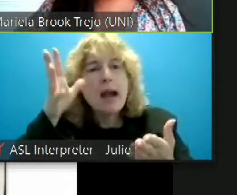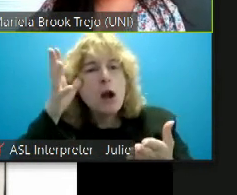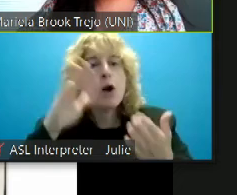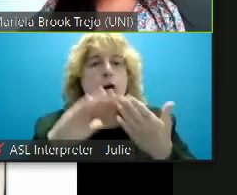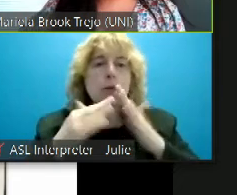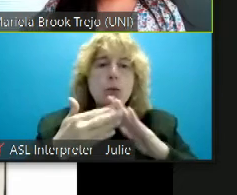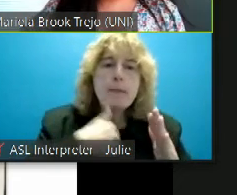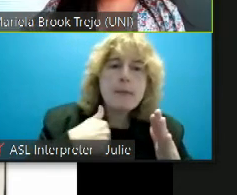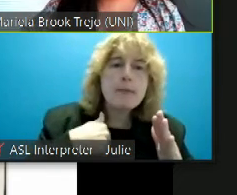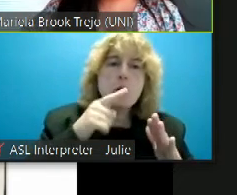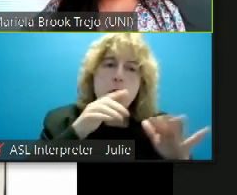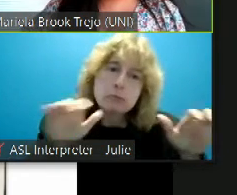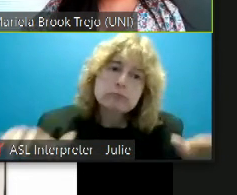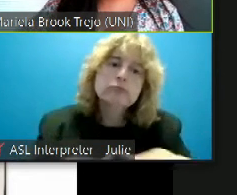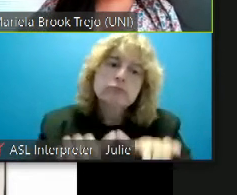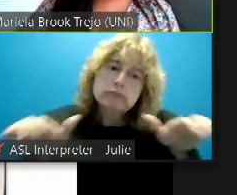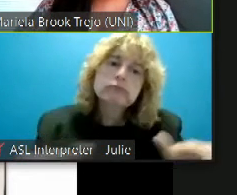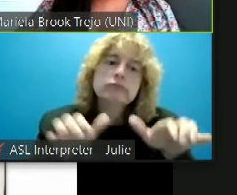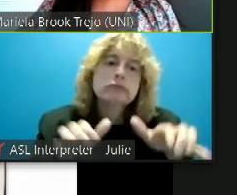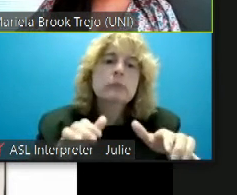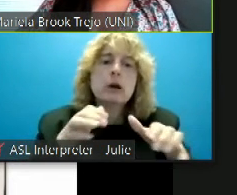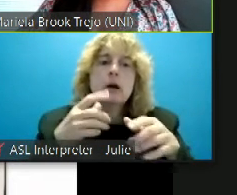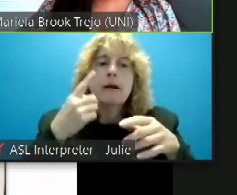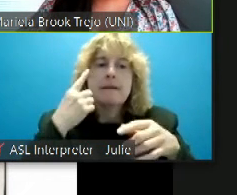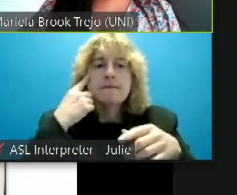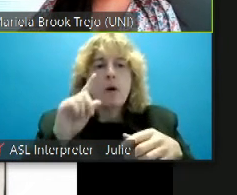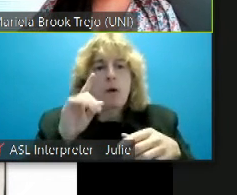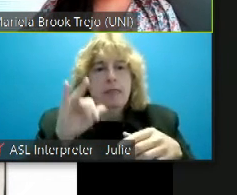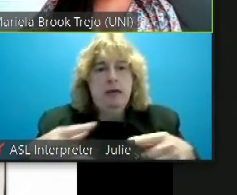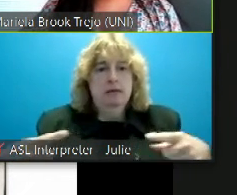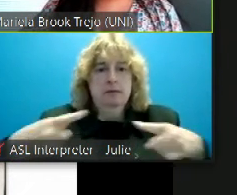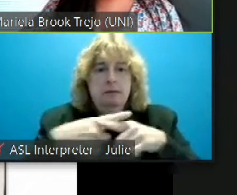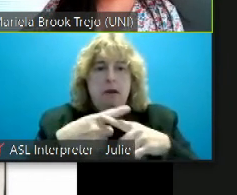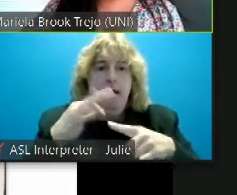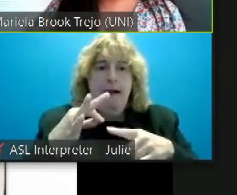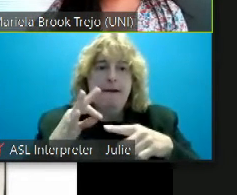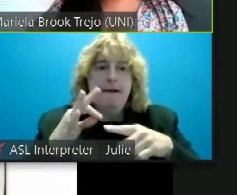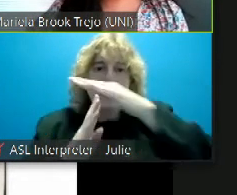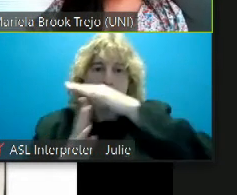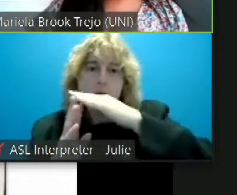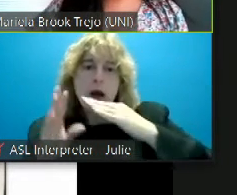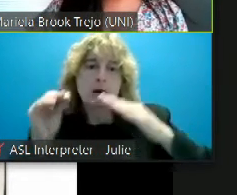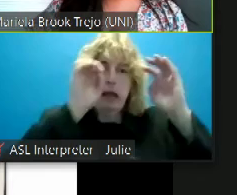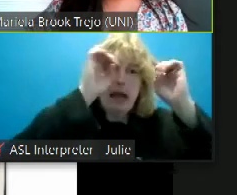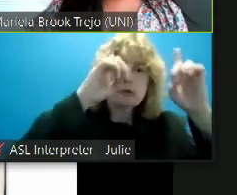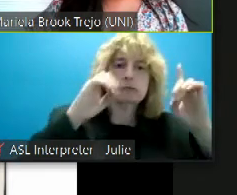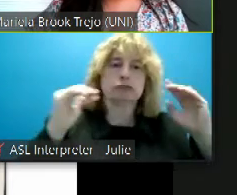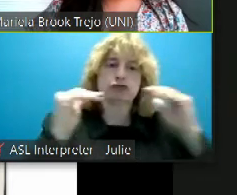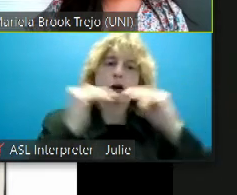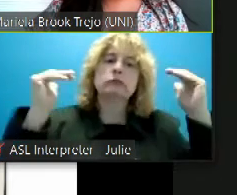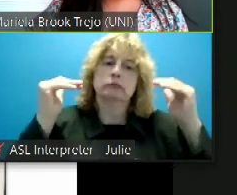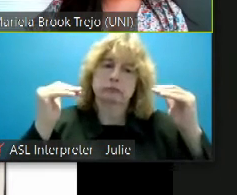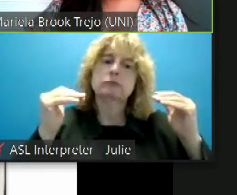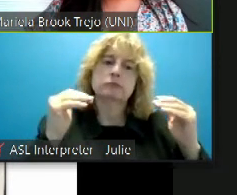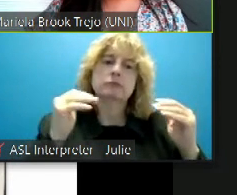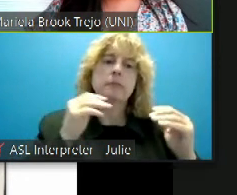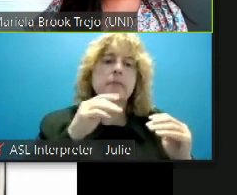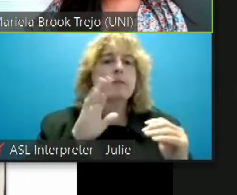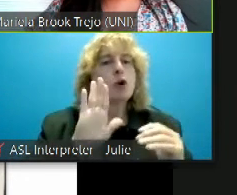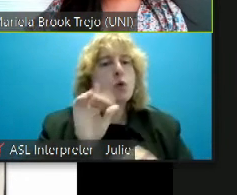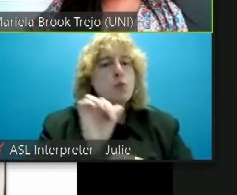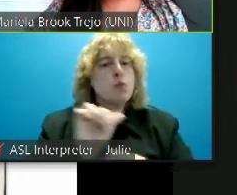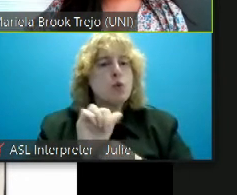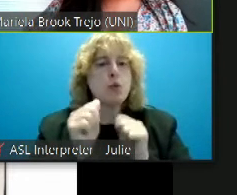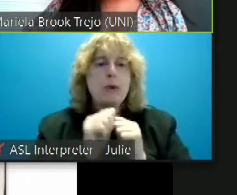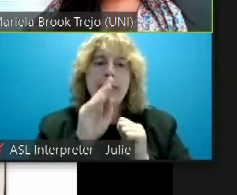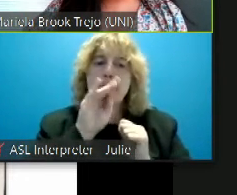Her work with My Student's Dream exemplifies why she's such an amazing teacher. Kelsey knows that she needs